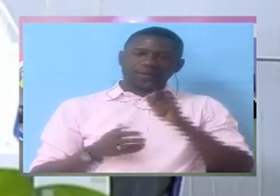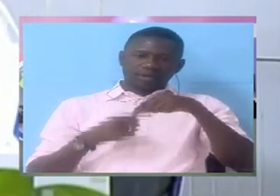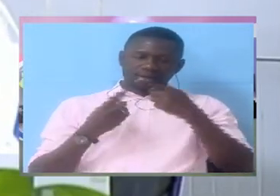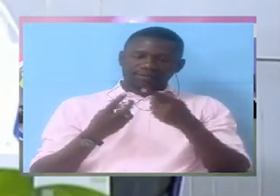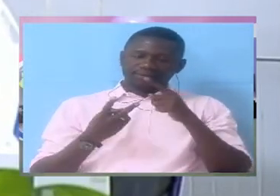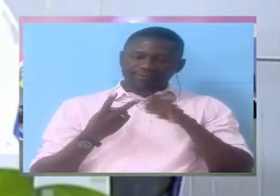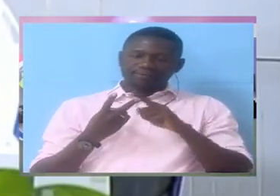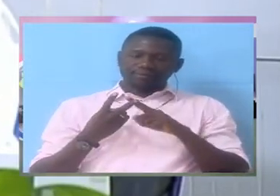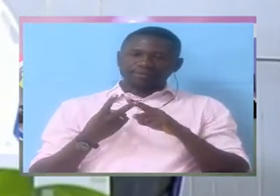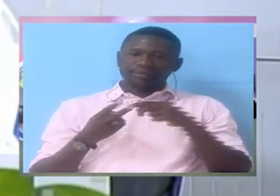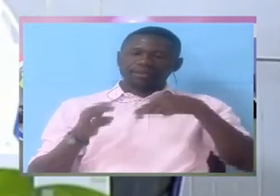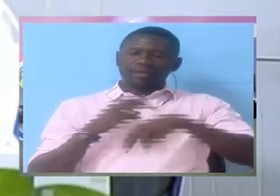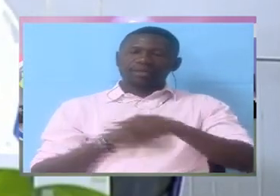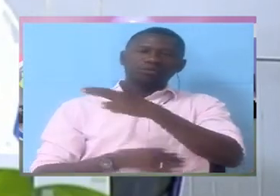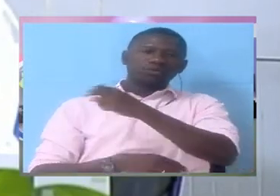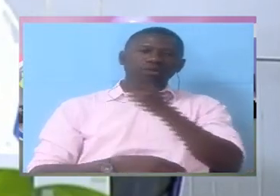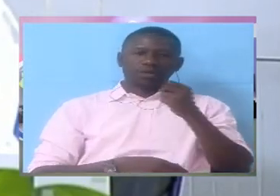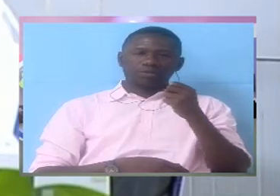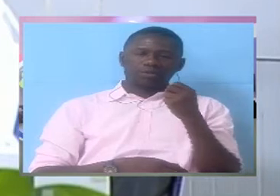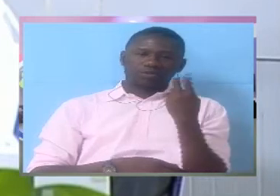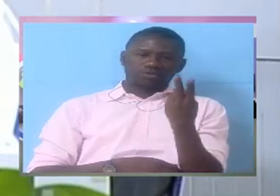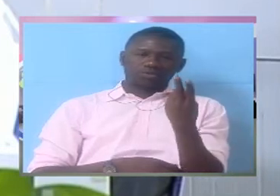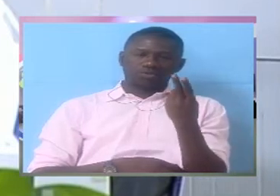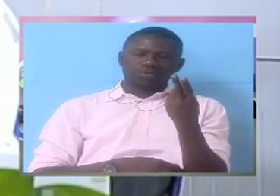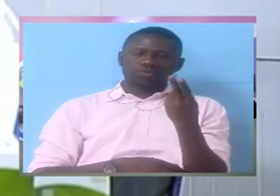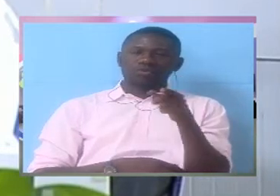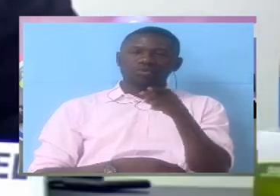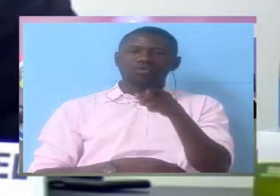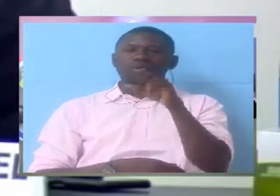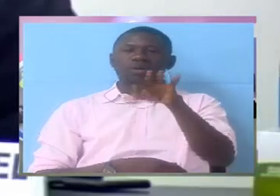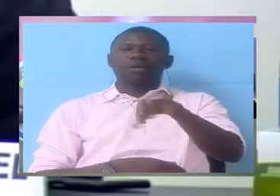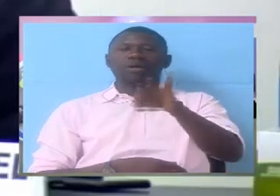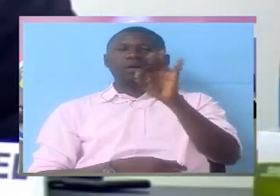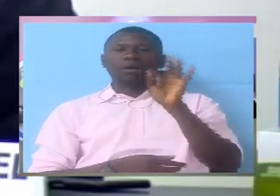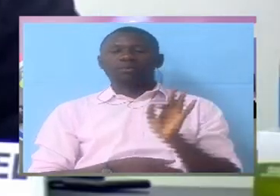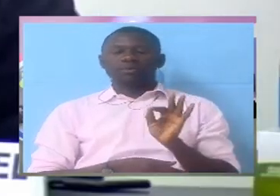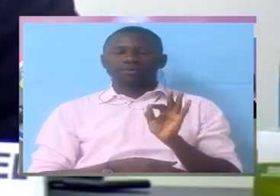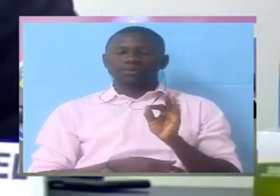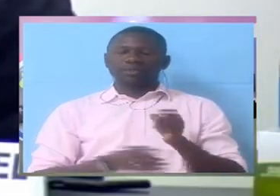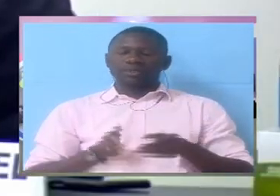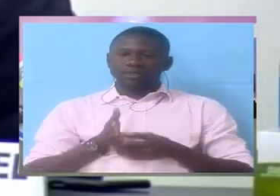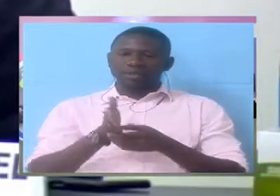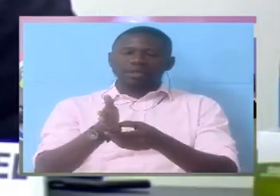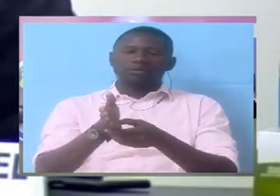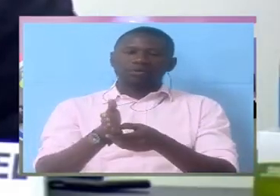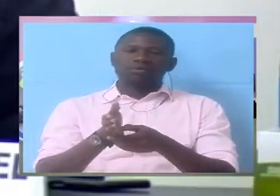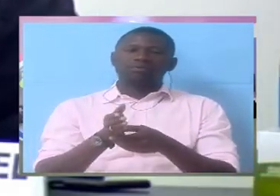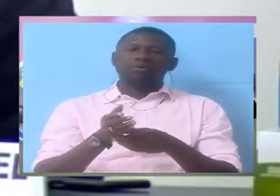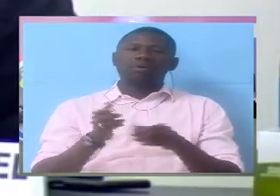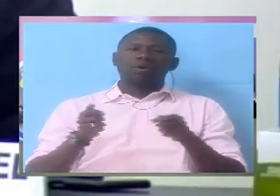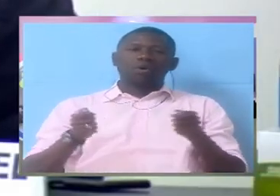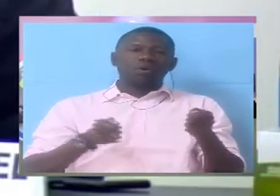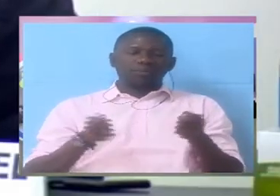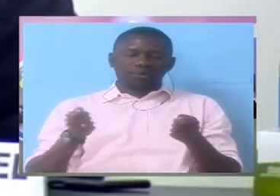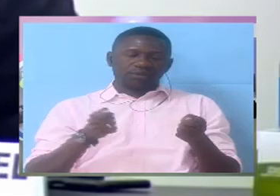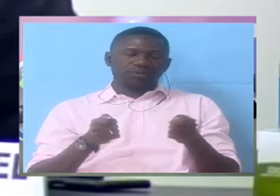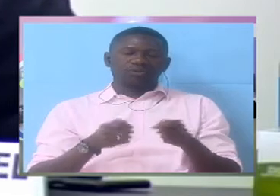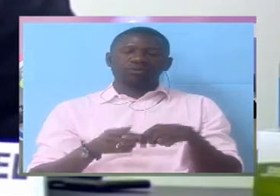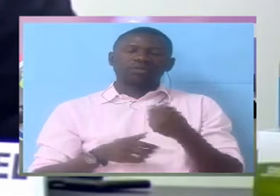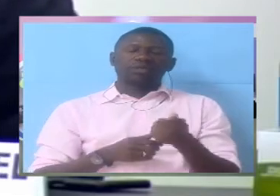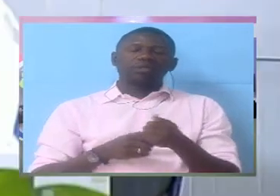in 2002, you were appointed director of operations and responsible for presidential